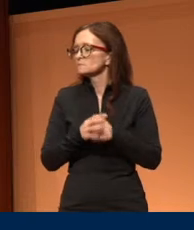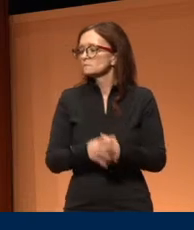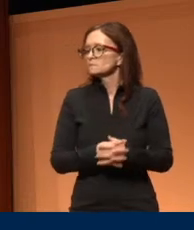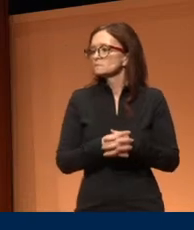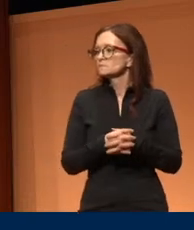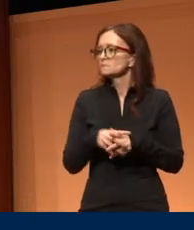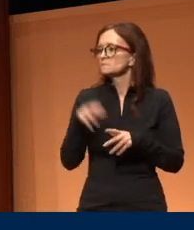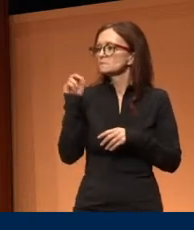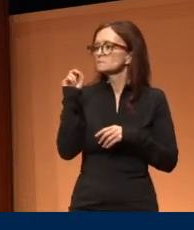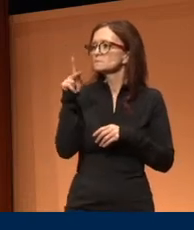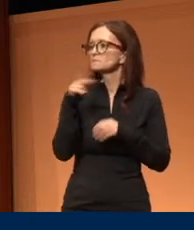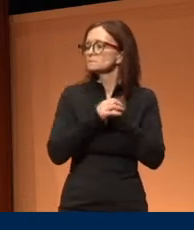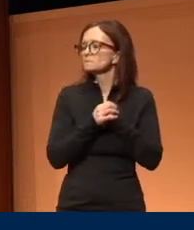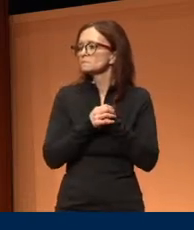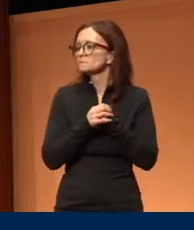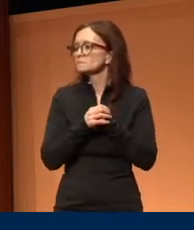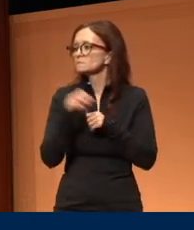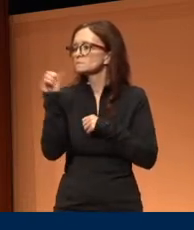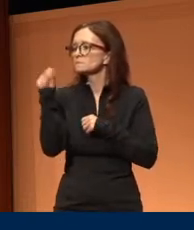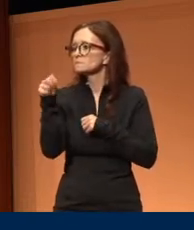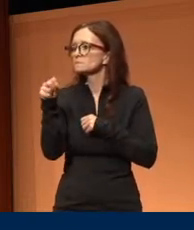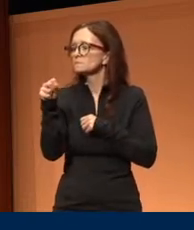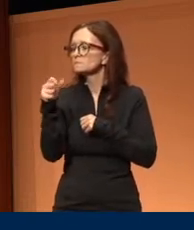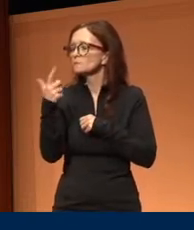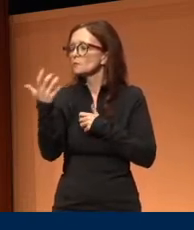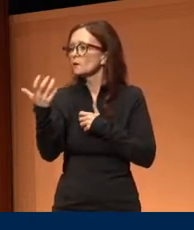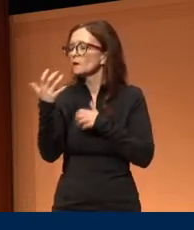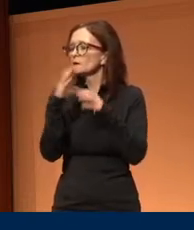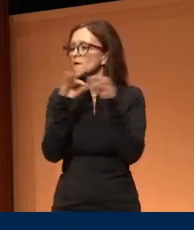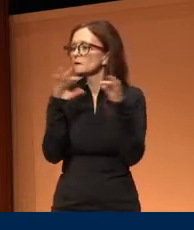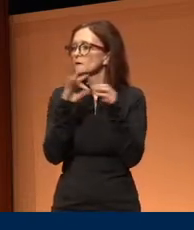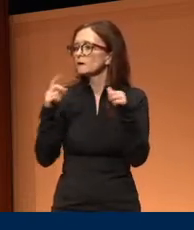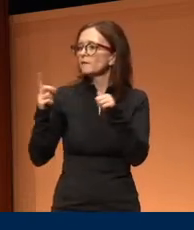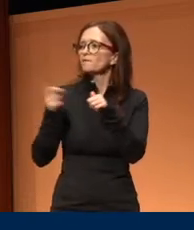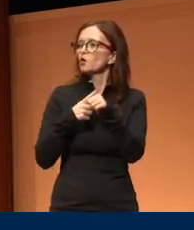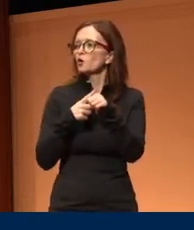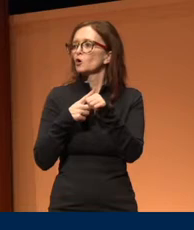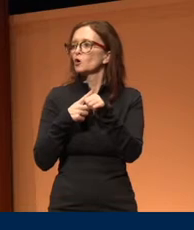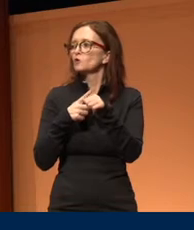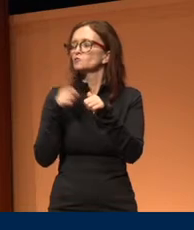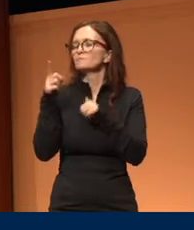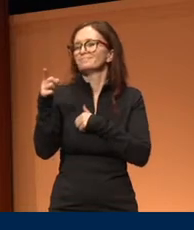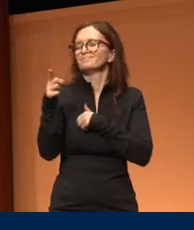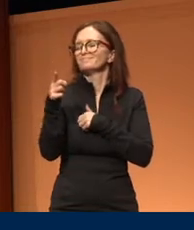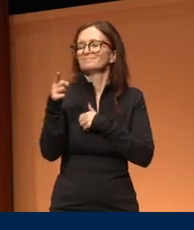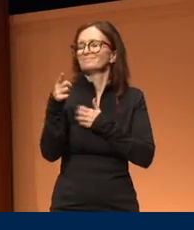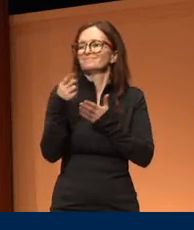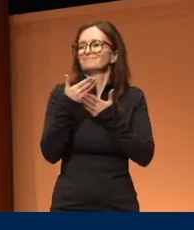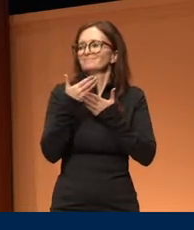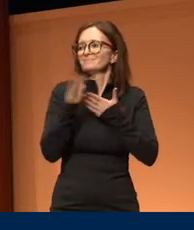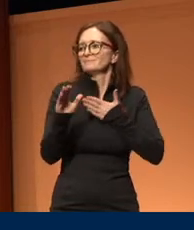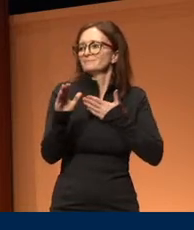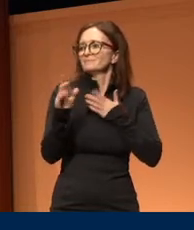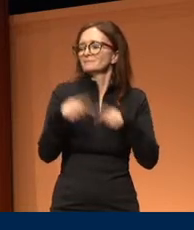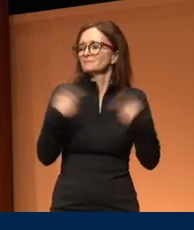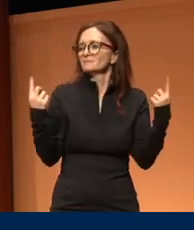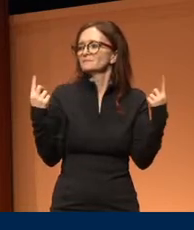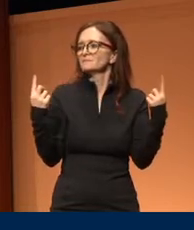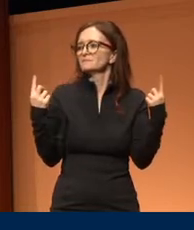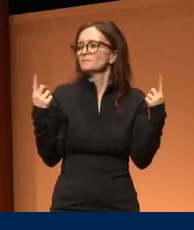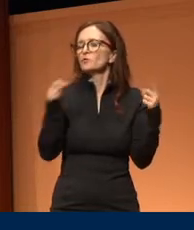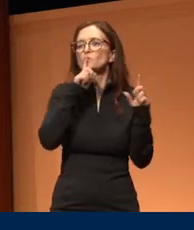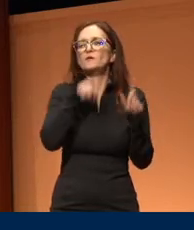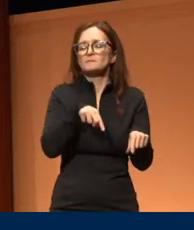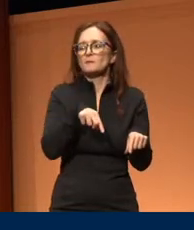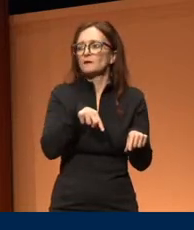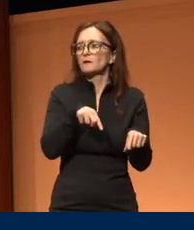Okay, great. Yeah, I wanted to bring up the first objection that you responded